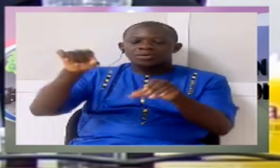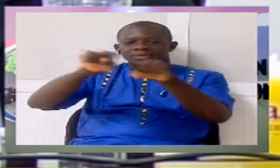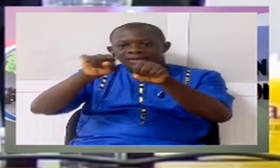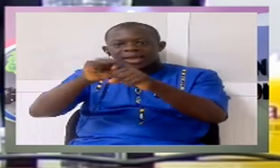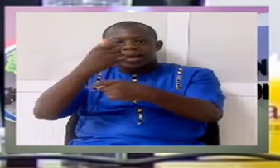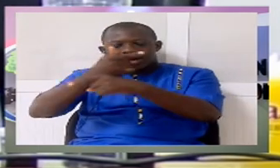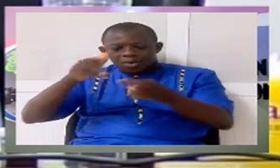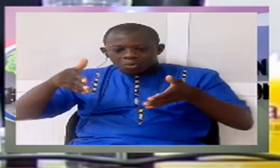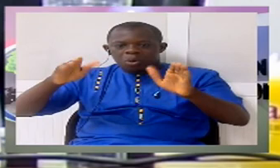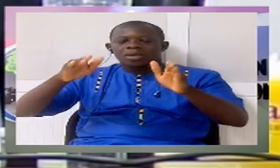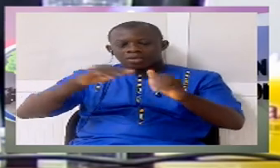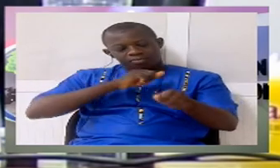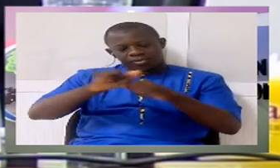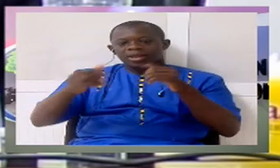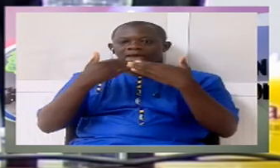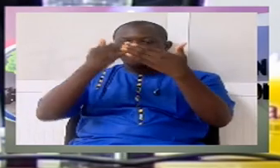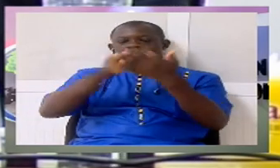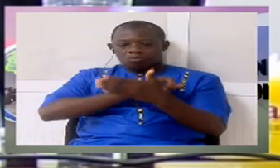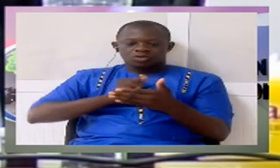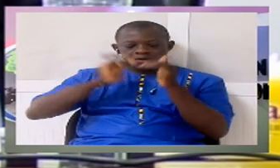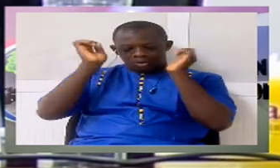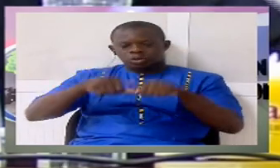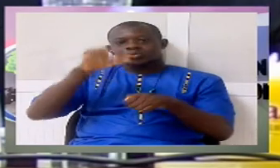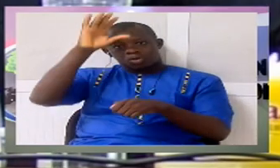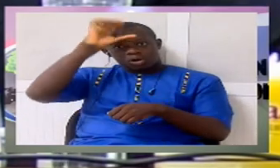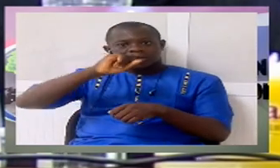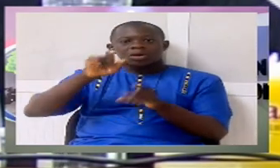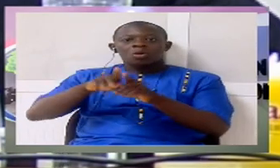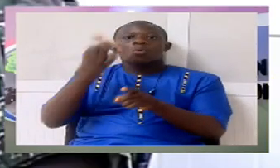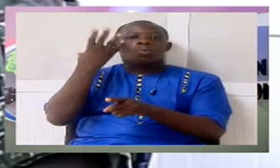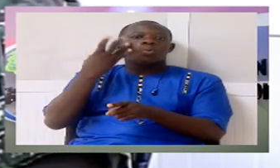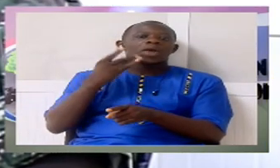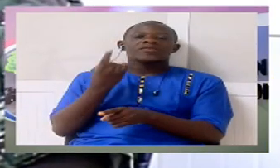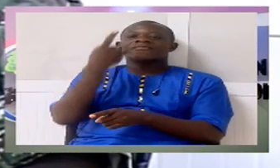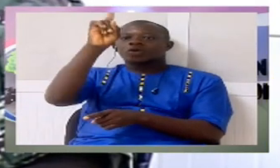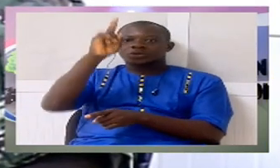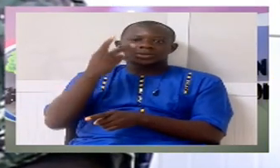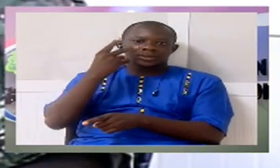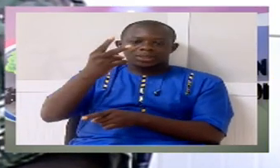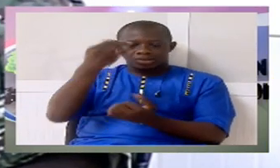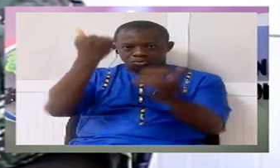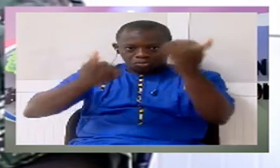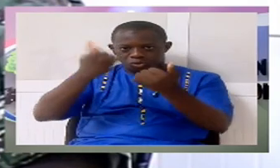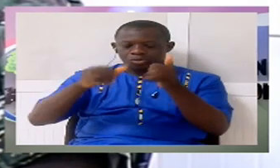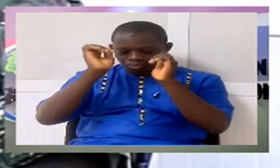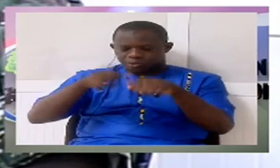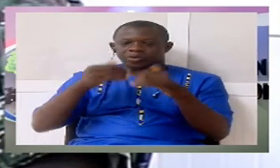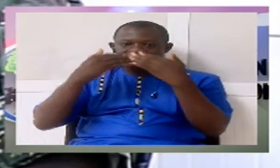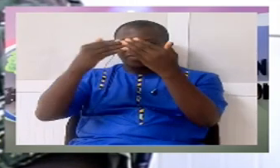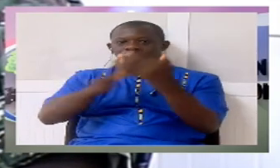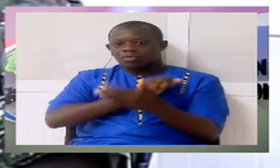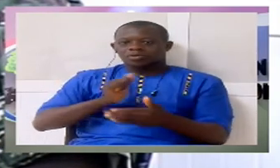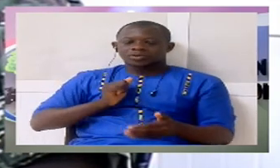Senegambe Junction? Let us know where you were when you first saw the vehicle. Dañ bëgga xam yow fo tollu won dal ban ko ñëkka